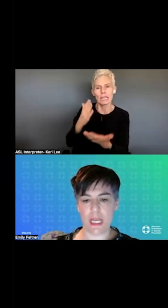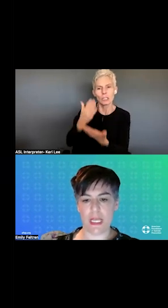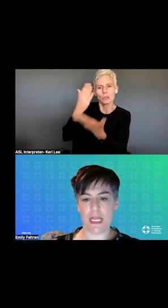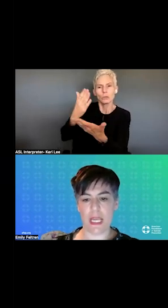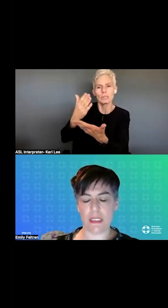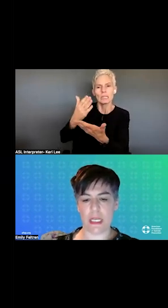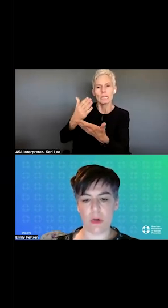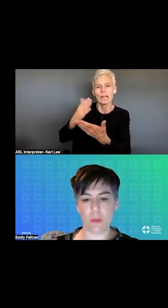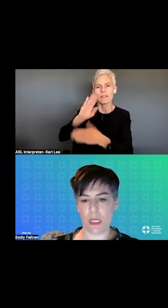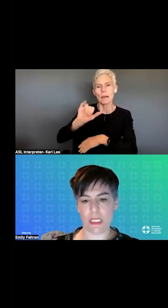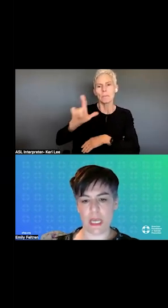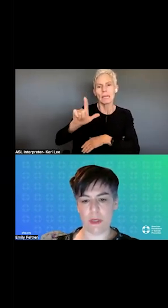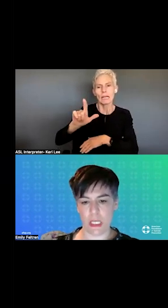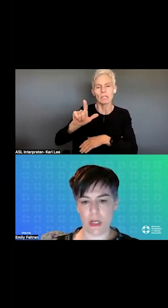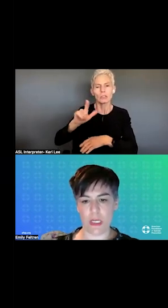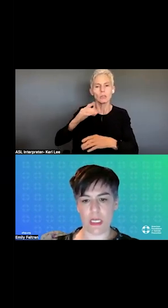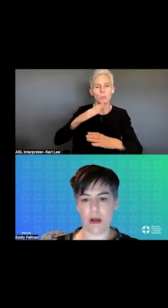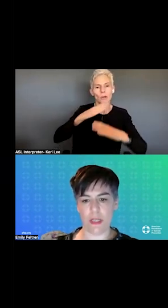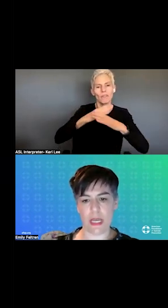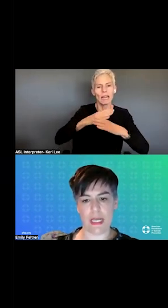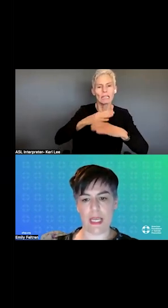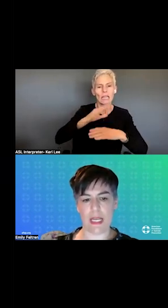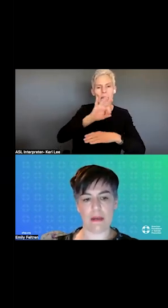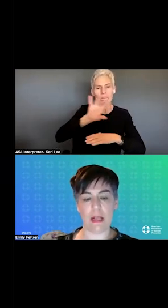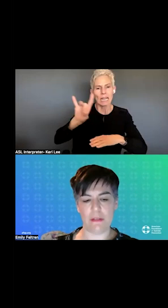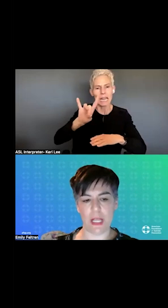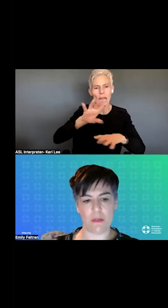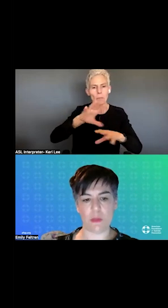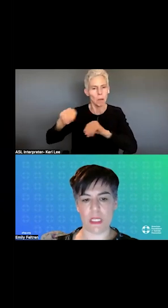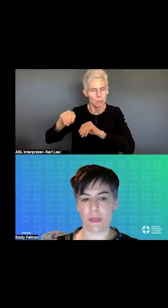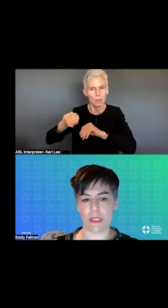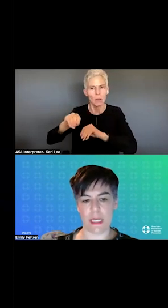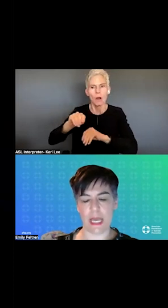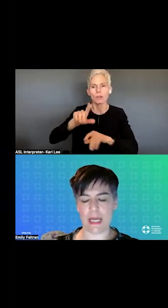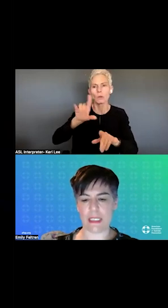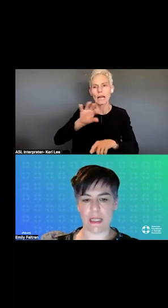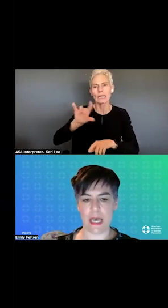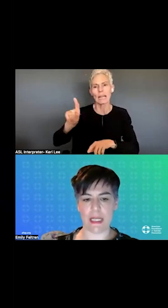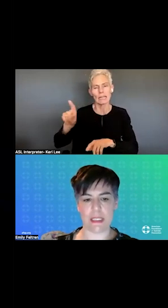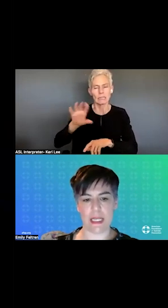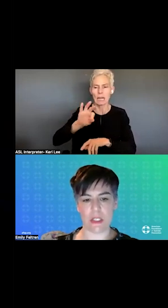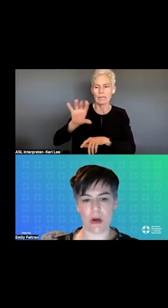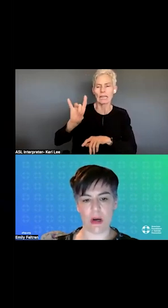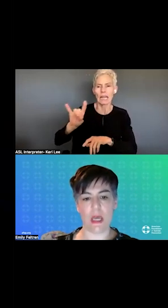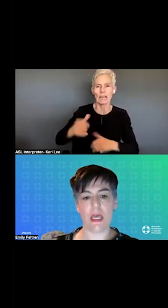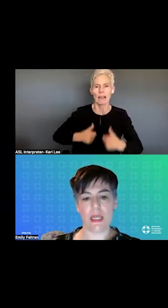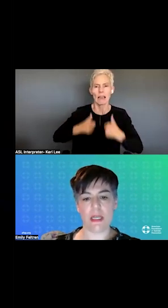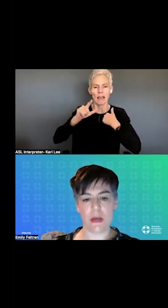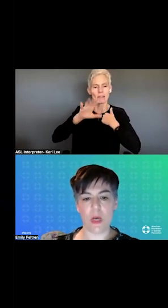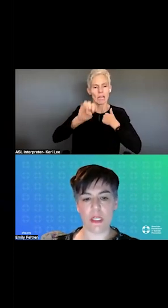of 988 and report on cybersecurity called the 988 Lifeline Responsibility Act, and that is